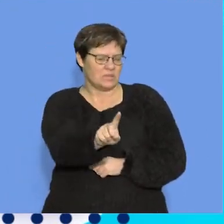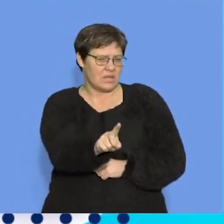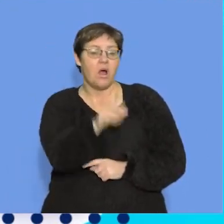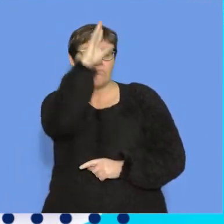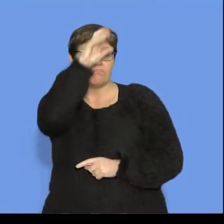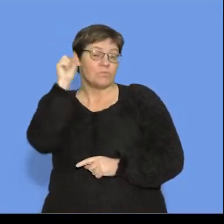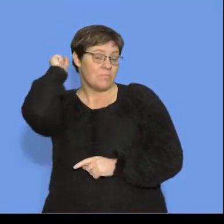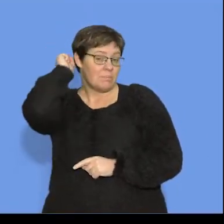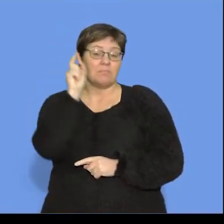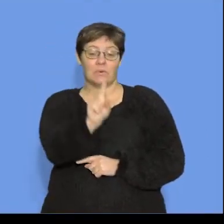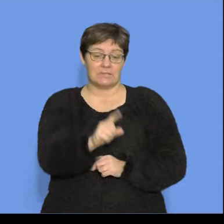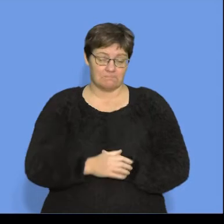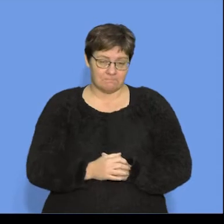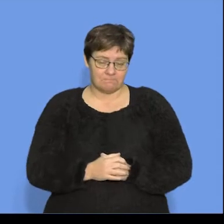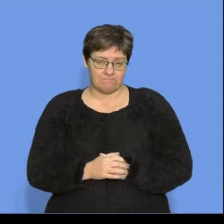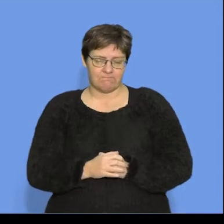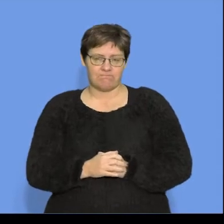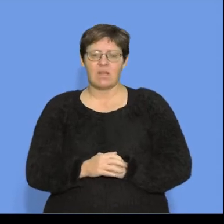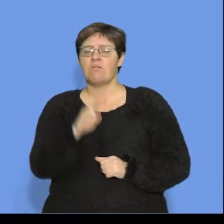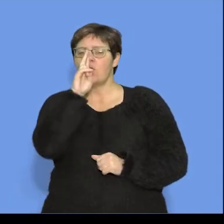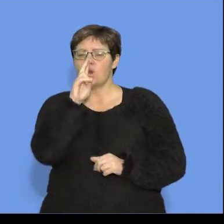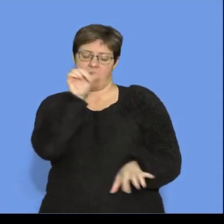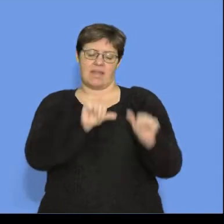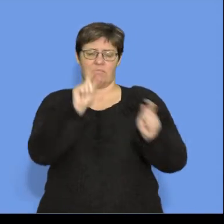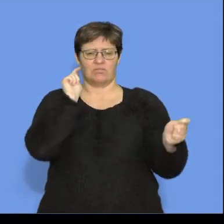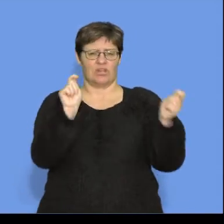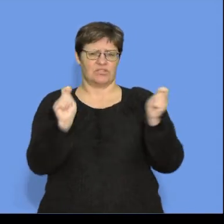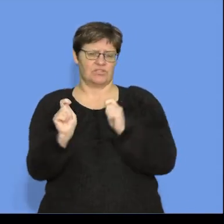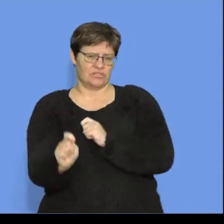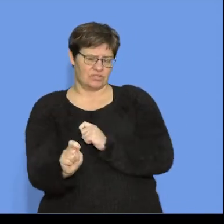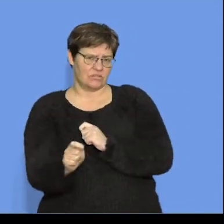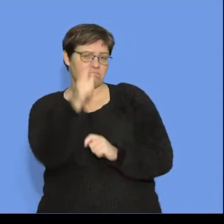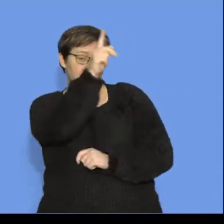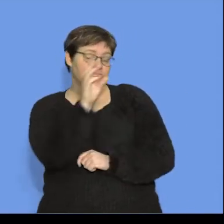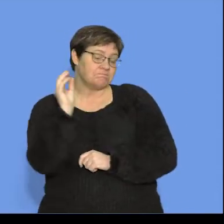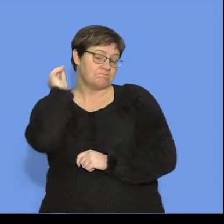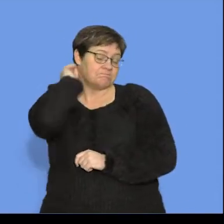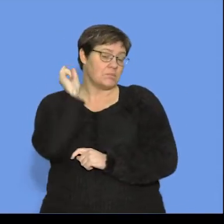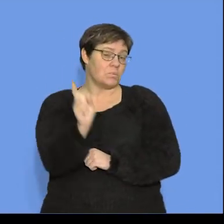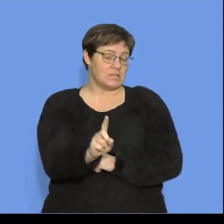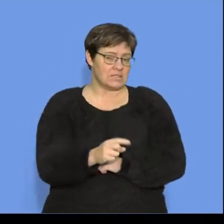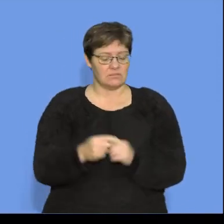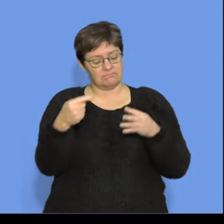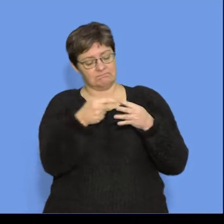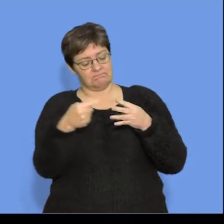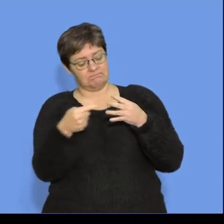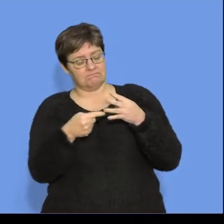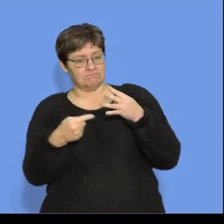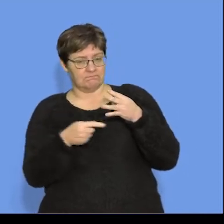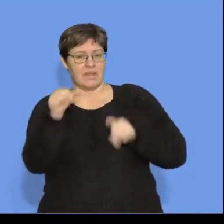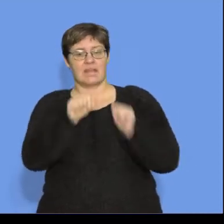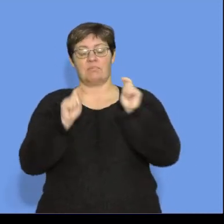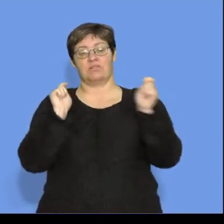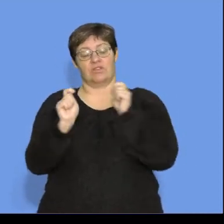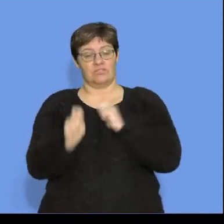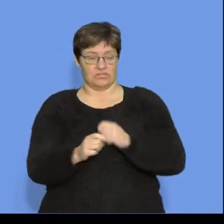remember. So when we look at chemical change, we must recognize that there are different components of this chemical